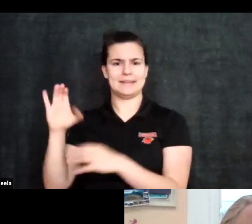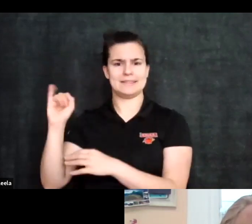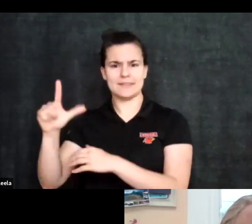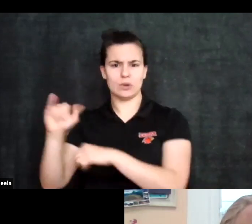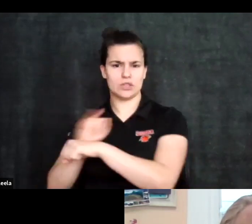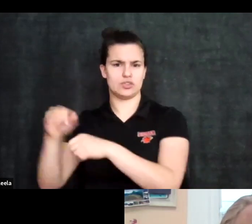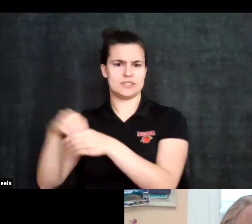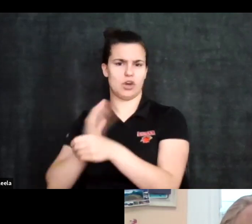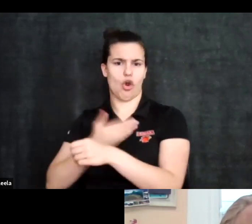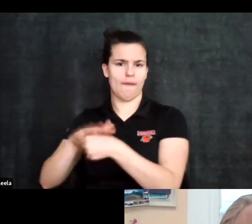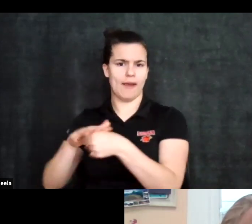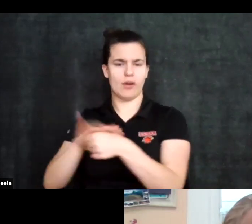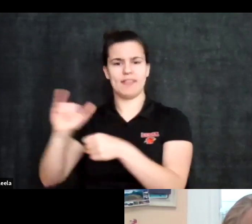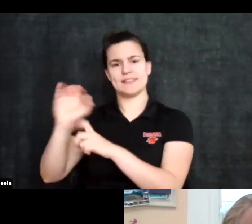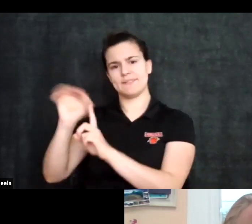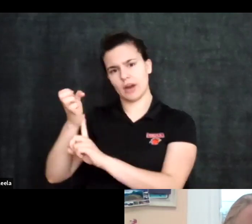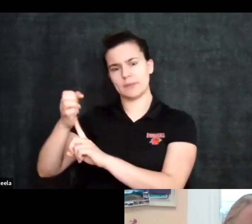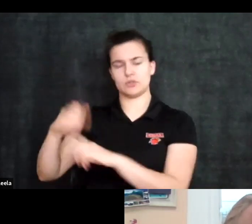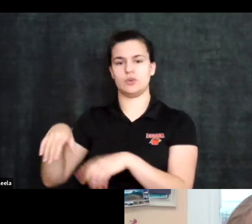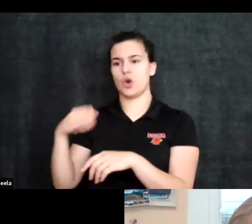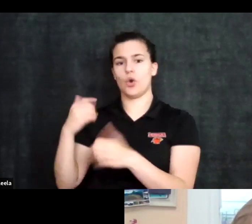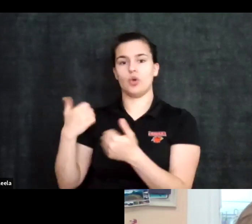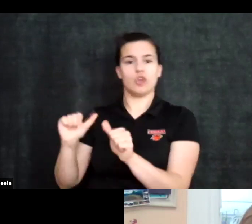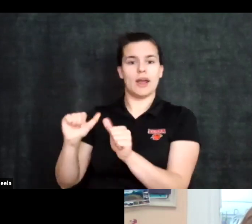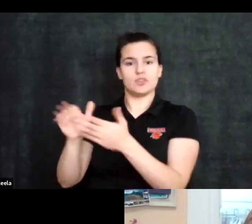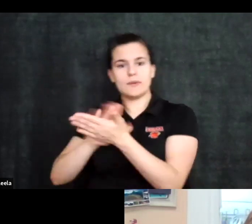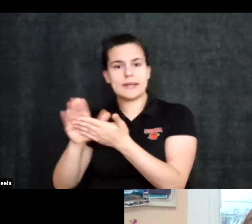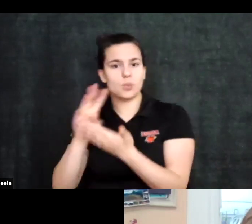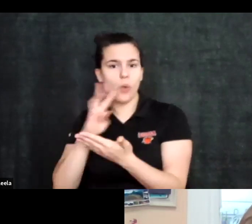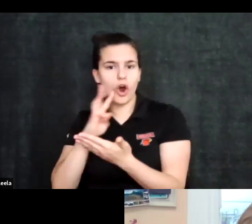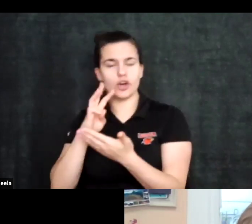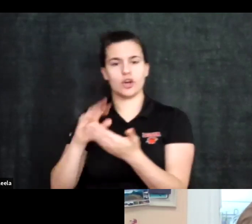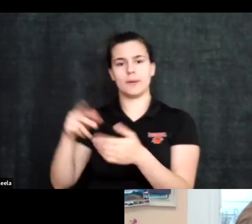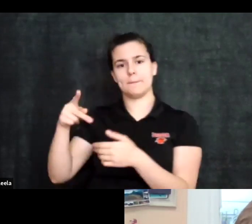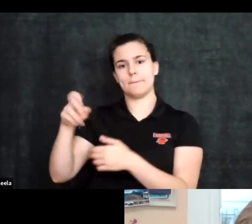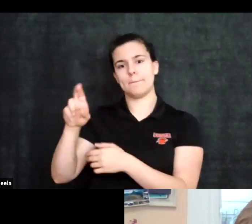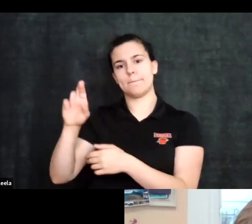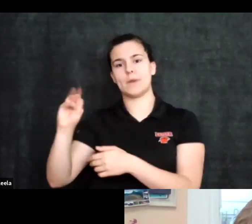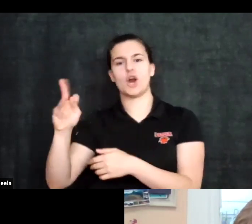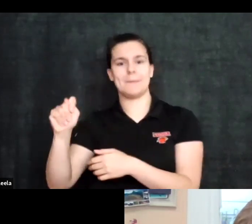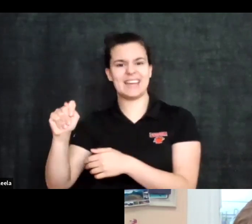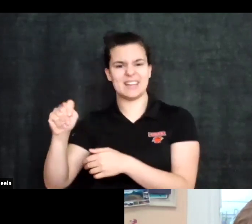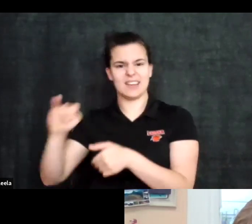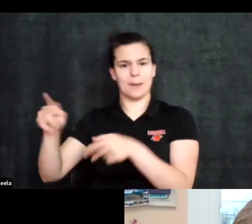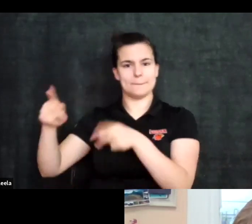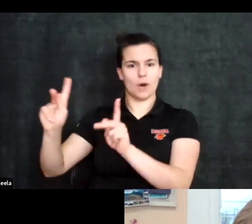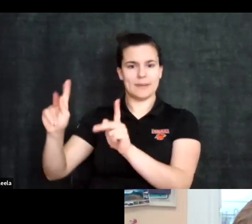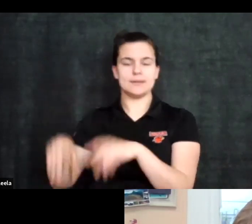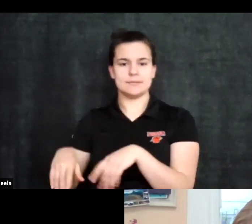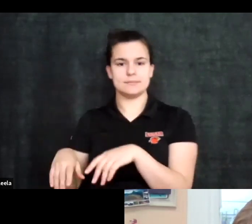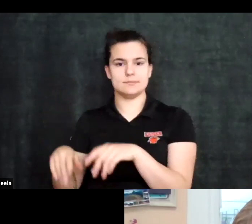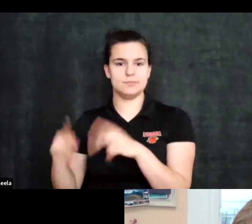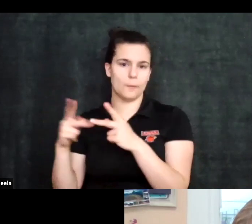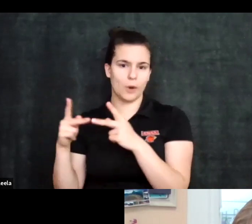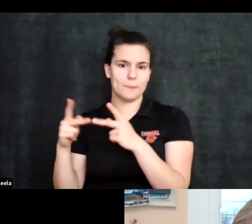to do with clean water permitting strategies and developing permit applications